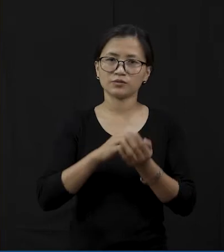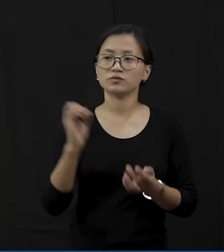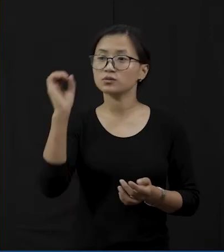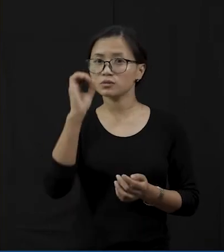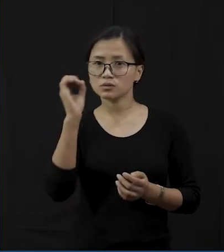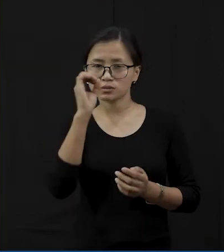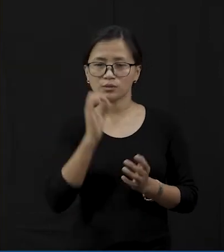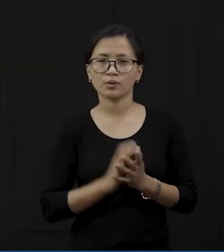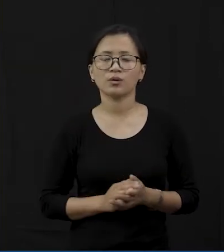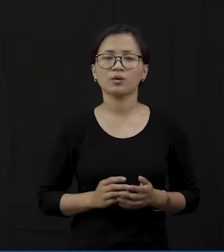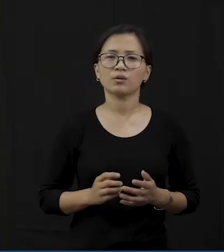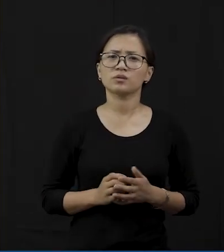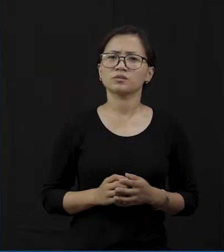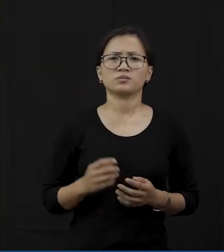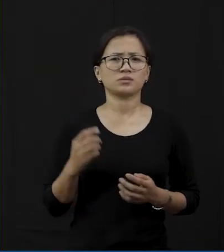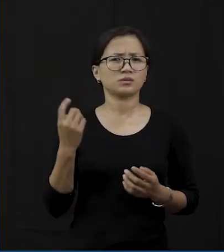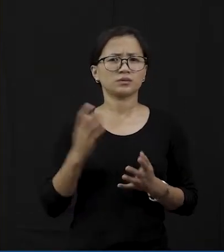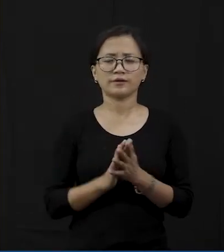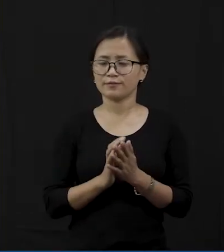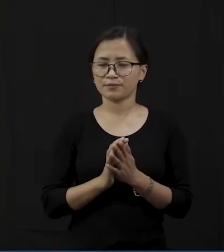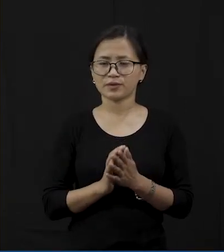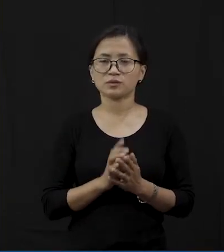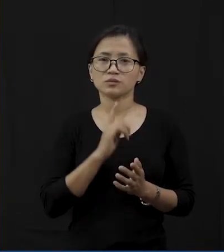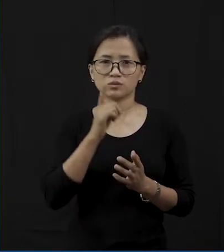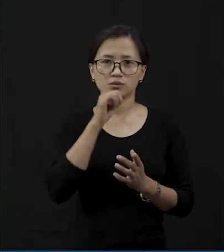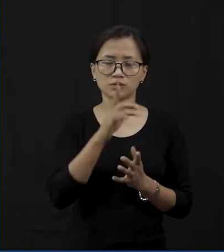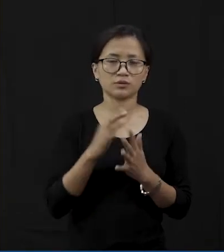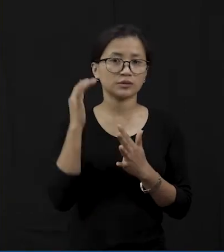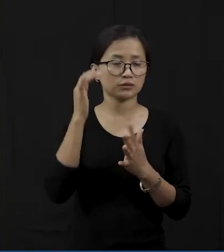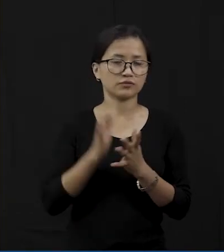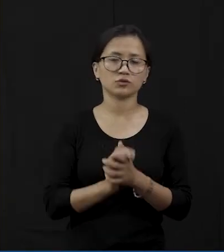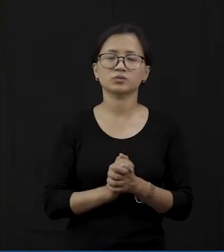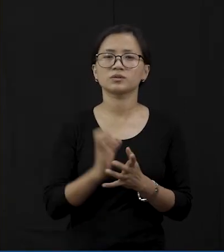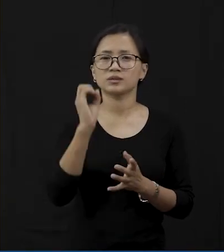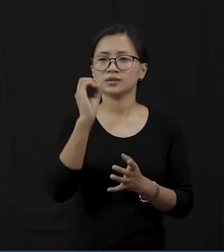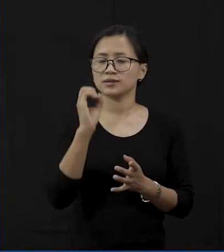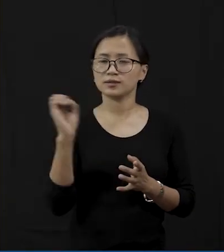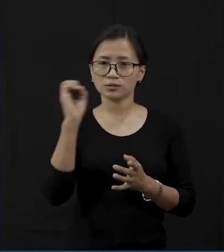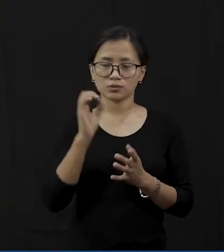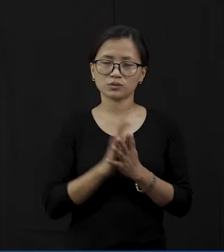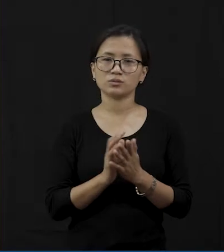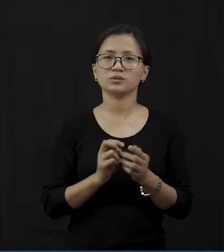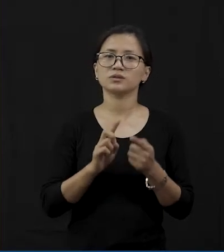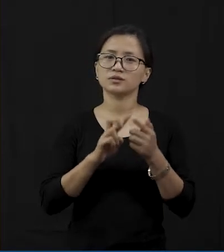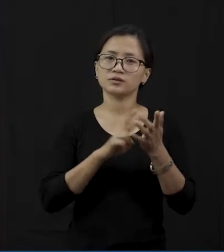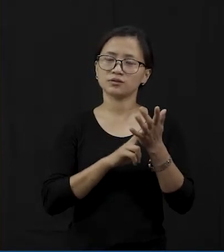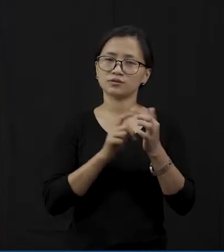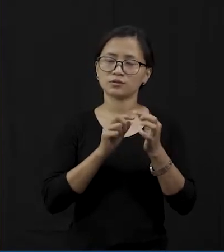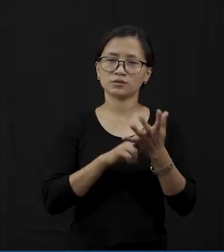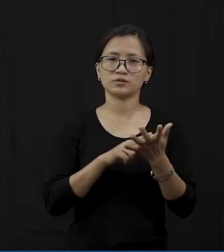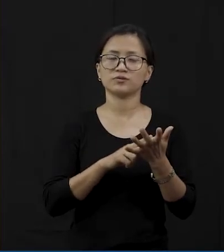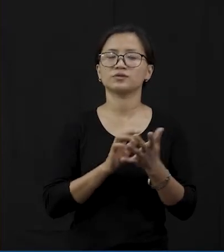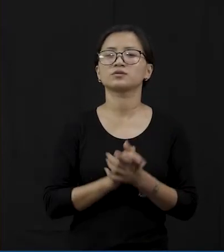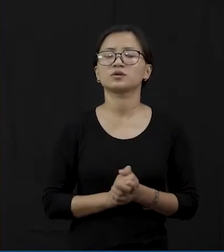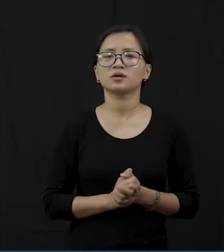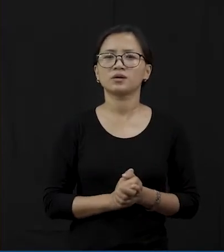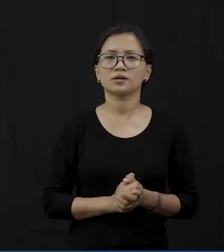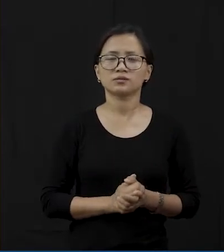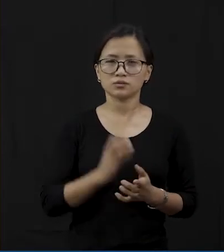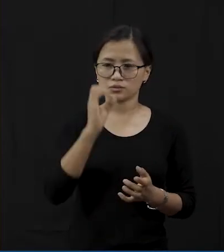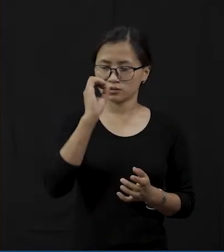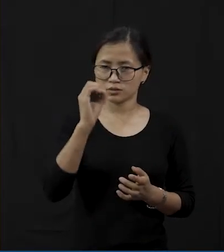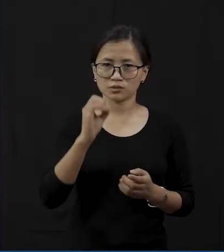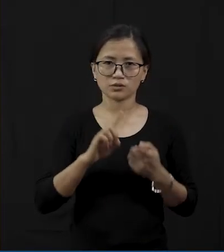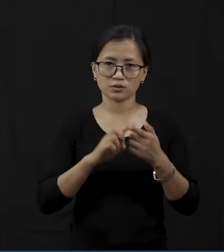0 is. Is it even or an odd, right? So see, 0, yes, 0 is an even number.